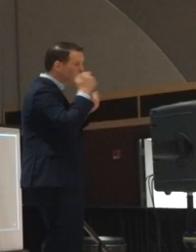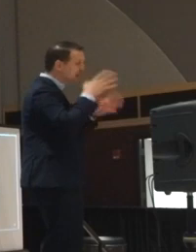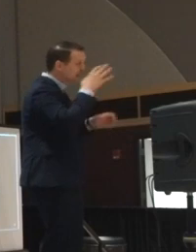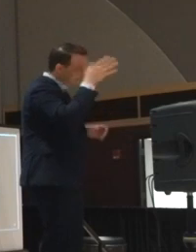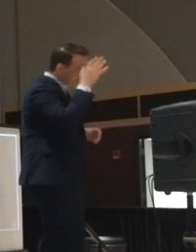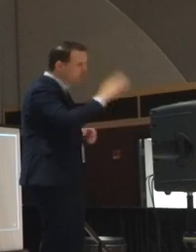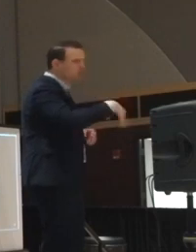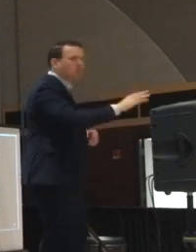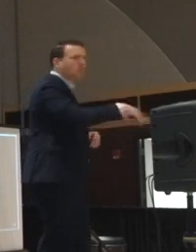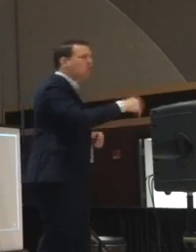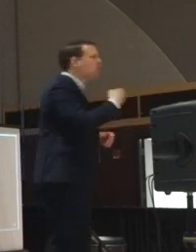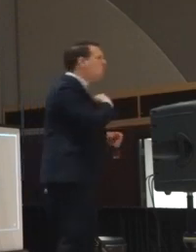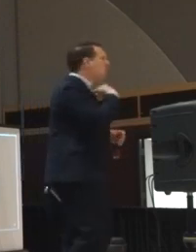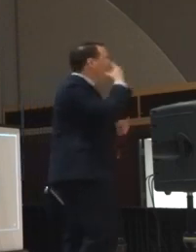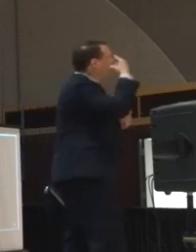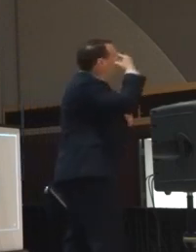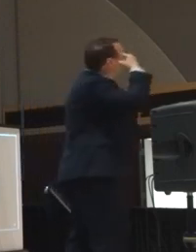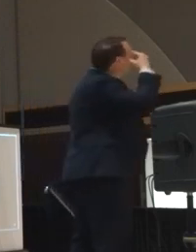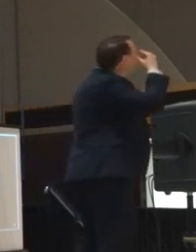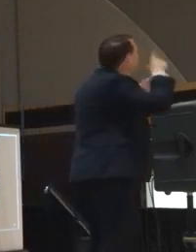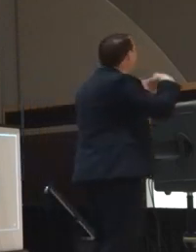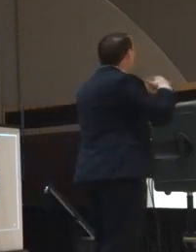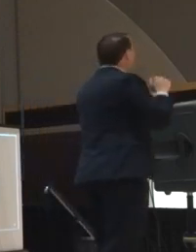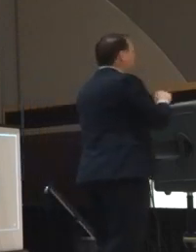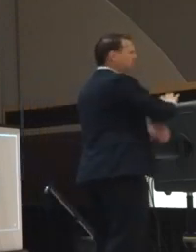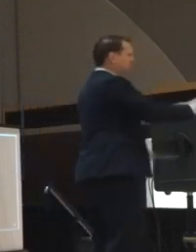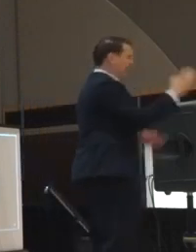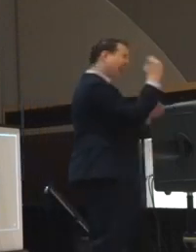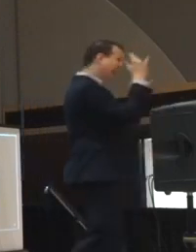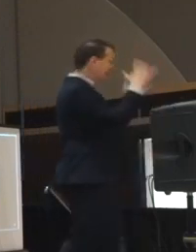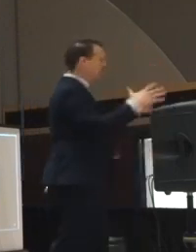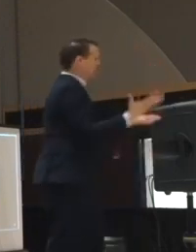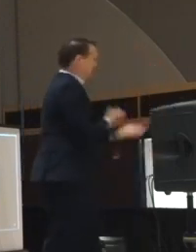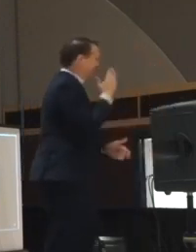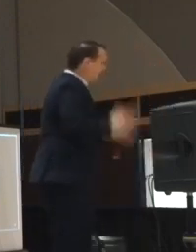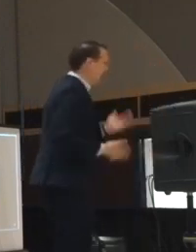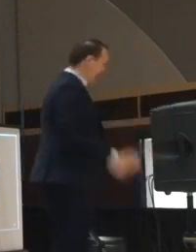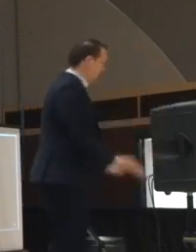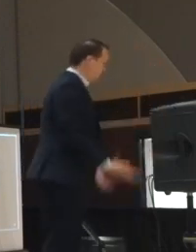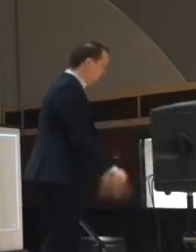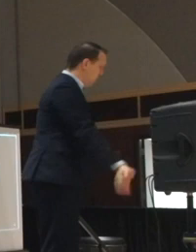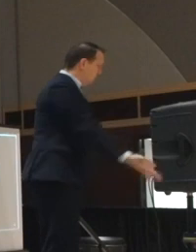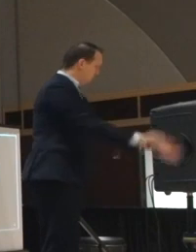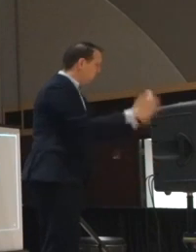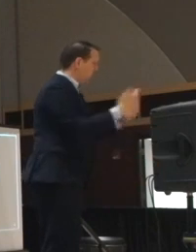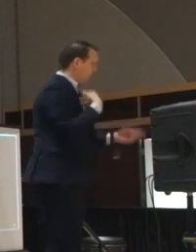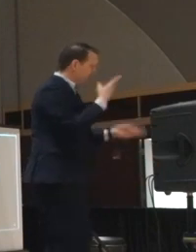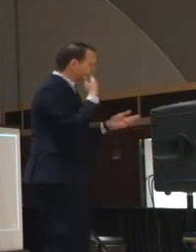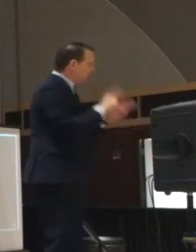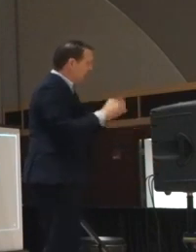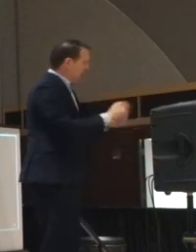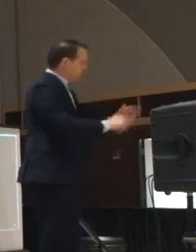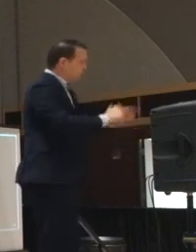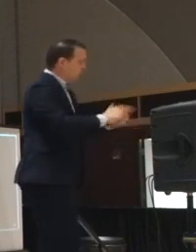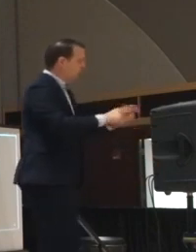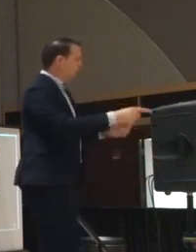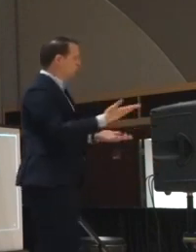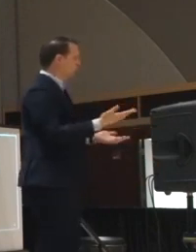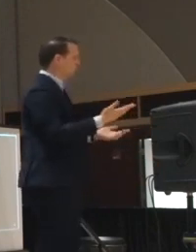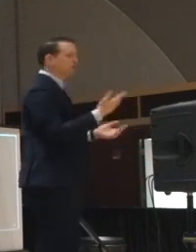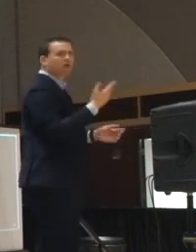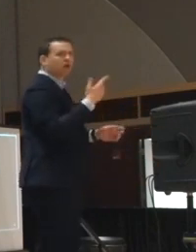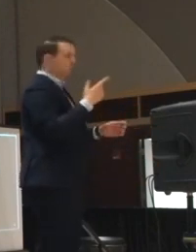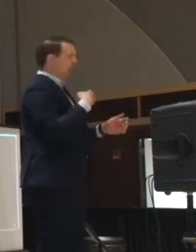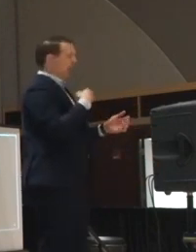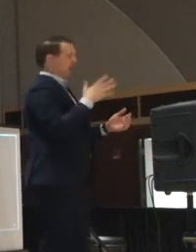go, oh, we're thinking about a job. You got to get things done. And I was some good people in construction that mentored me. And when